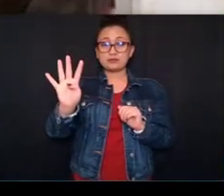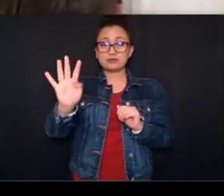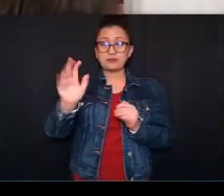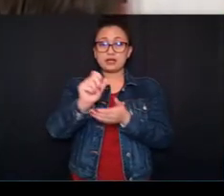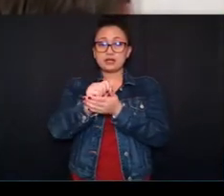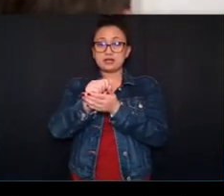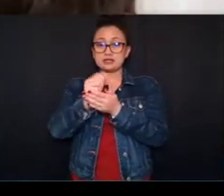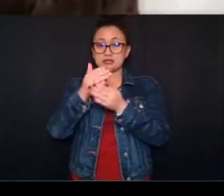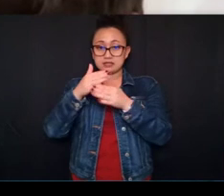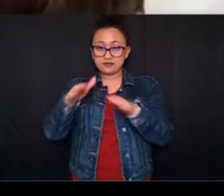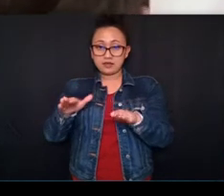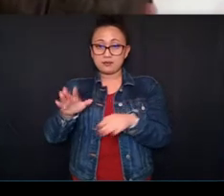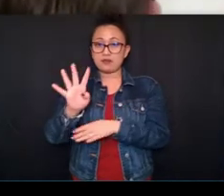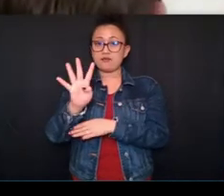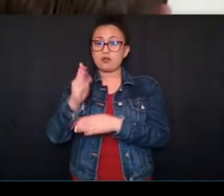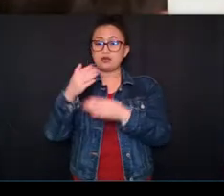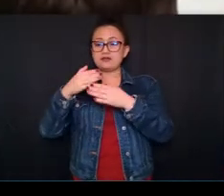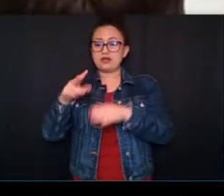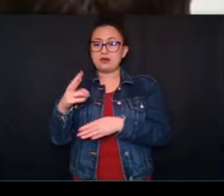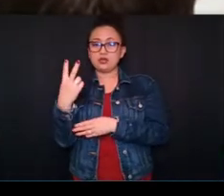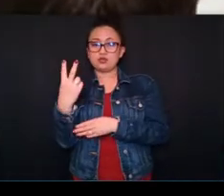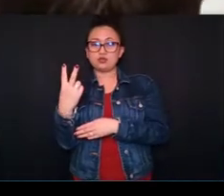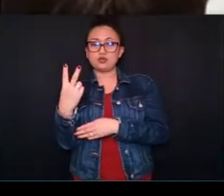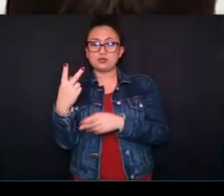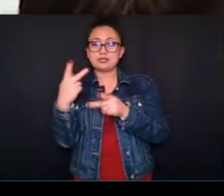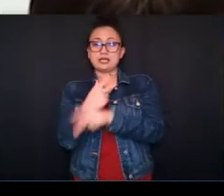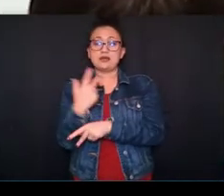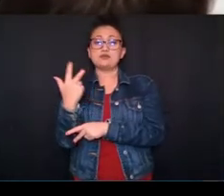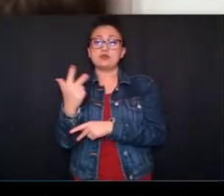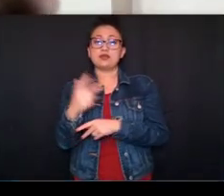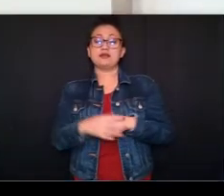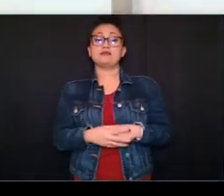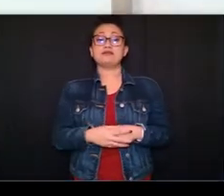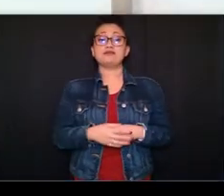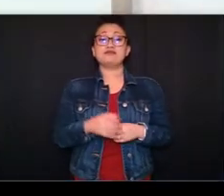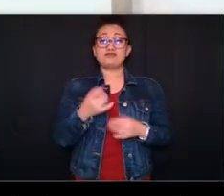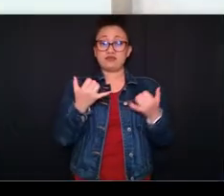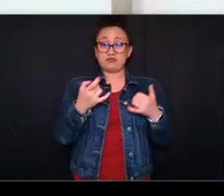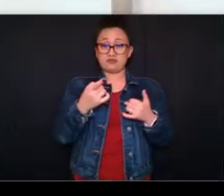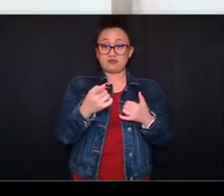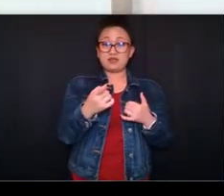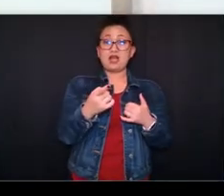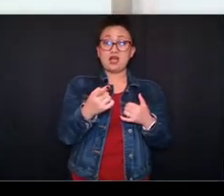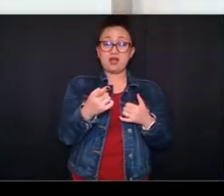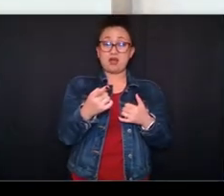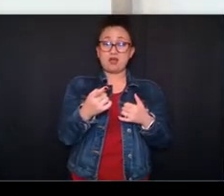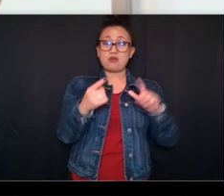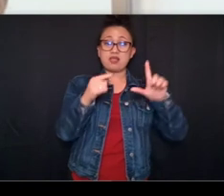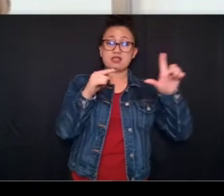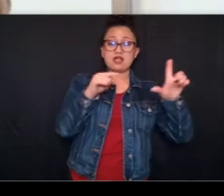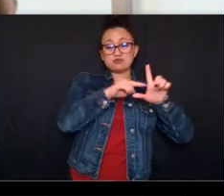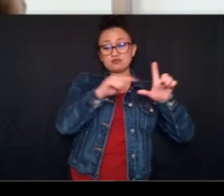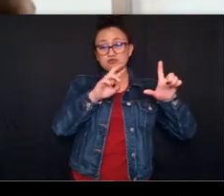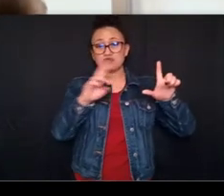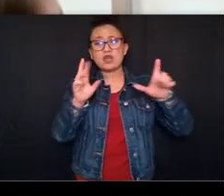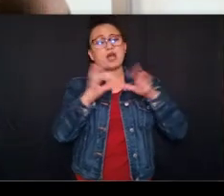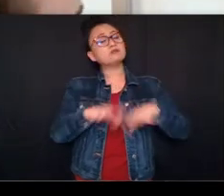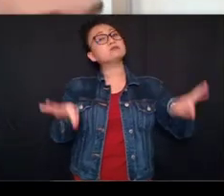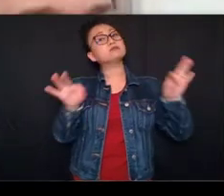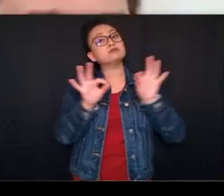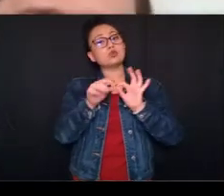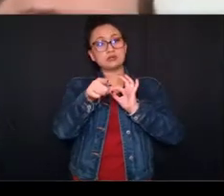divided by 4 divided by 2 times 3. Now here's where left to right is going to become even more important, okay?